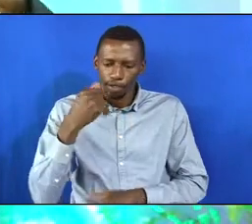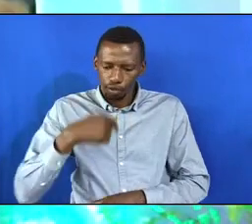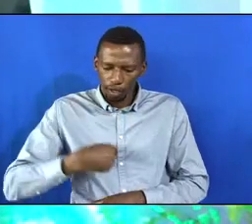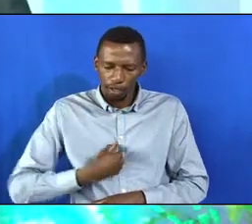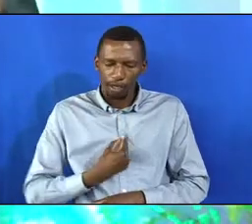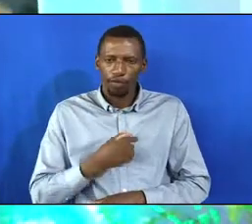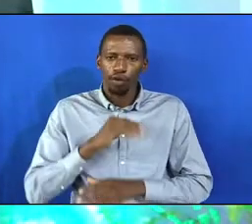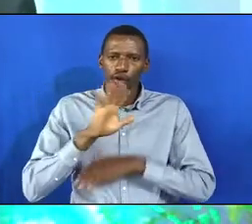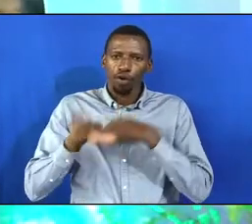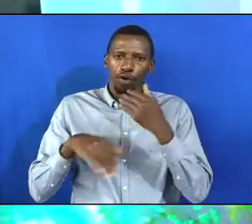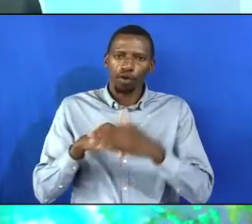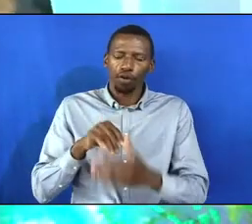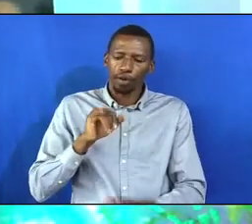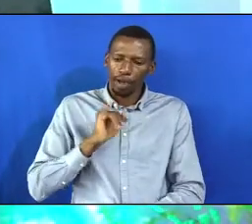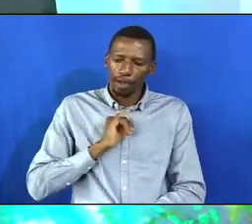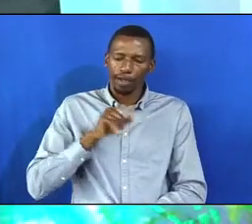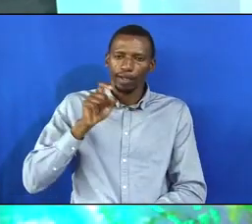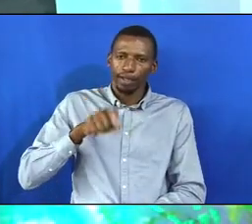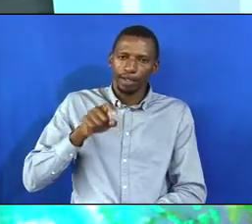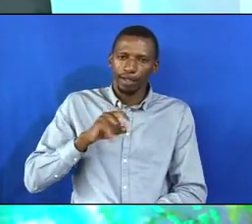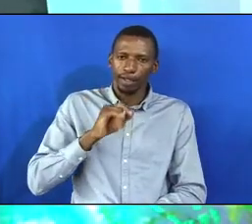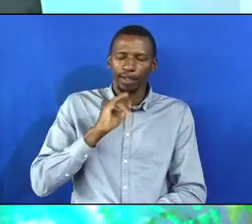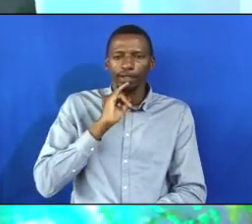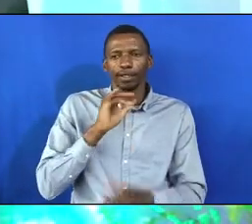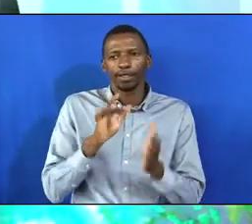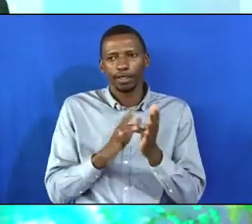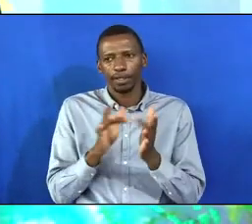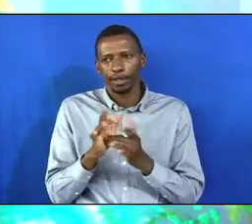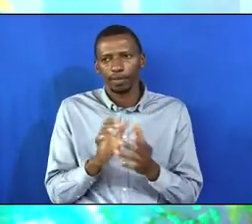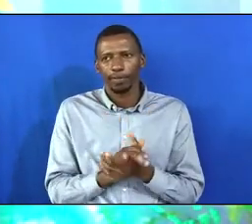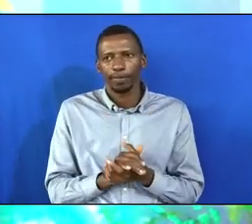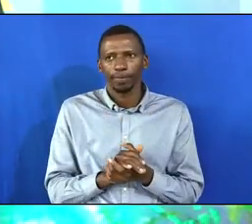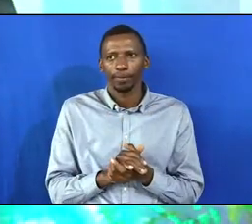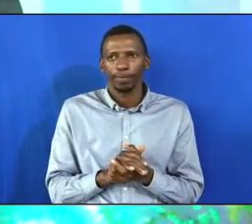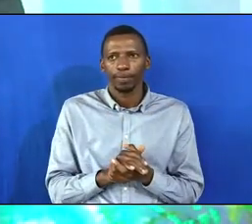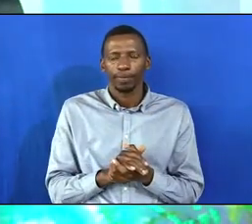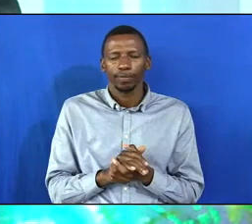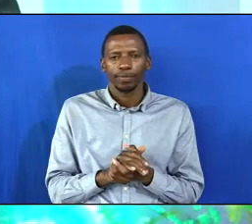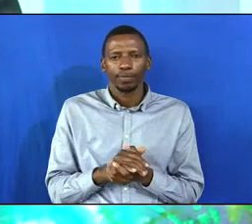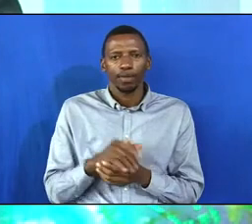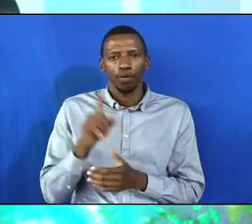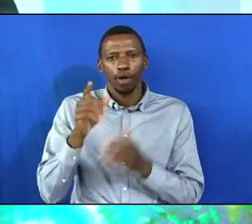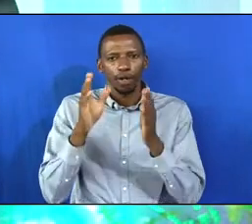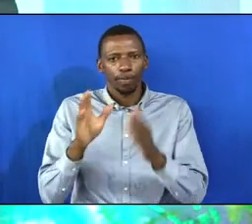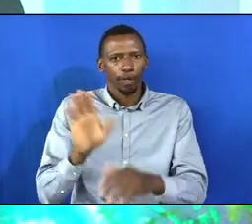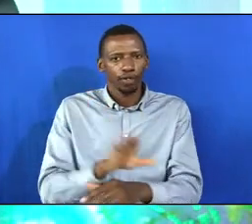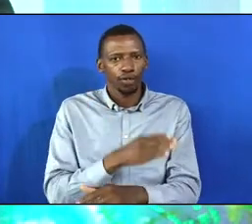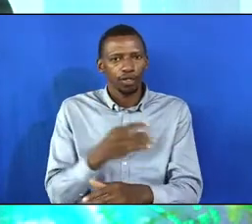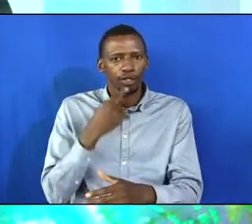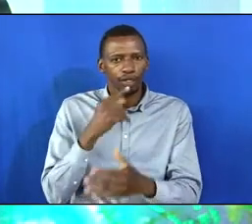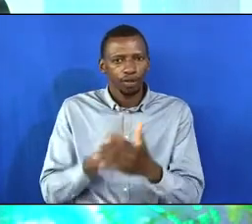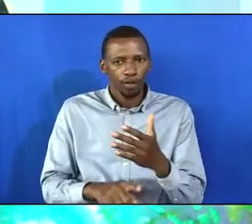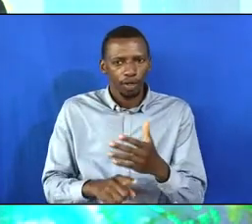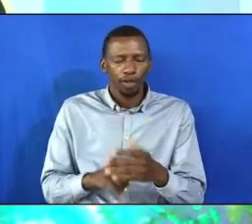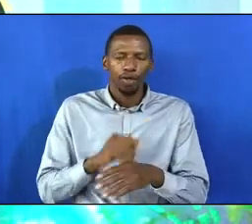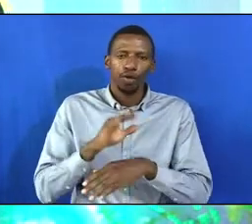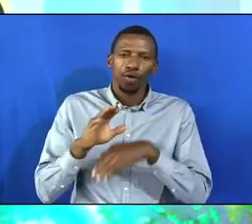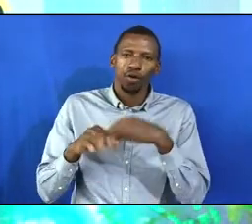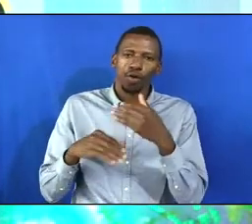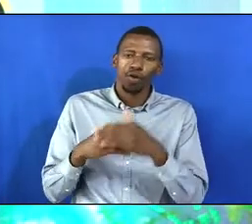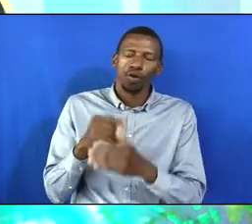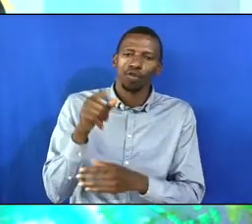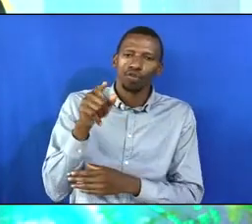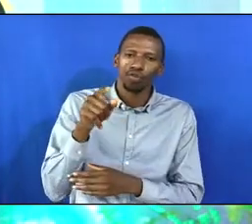Somebody once sang like this, I will attempt. All you need is Jesus, the one